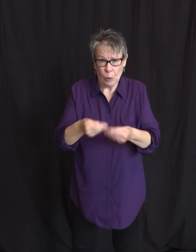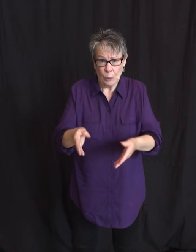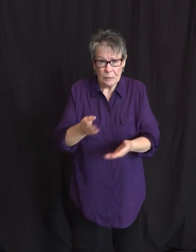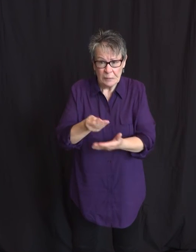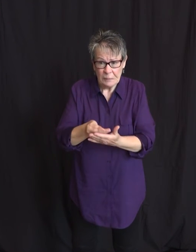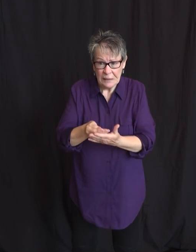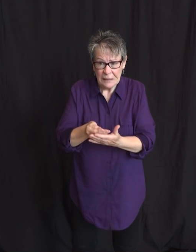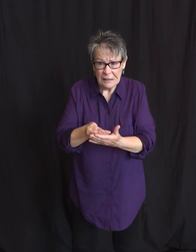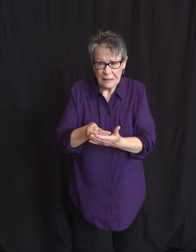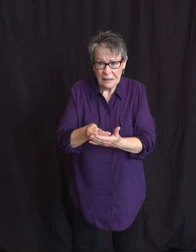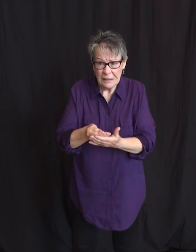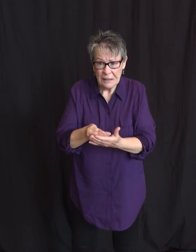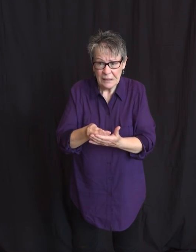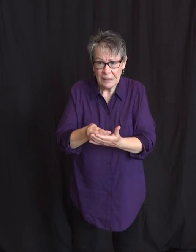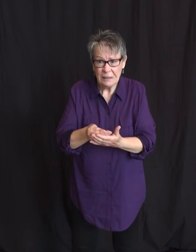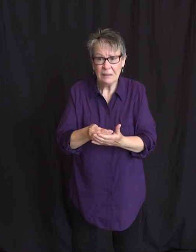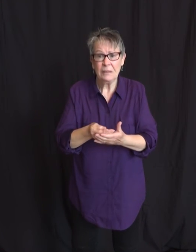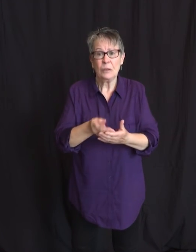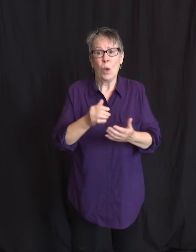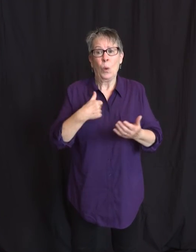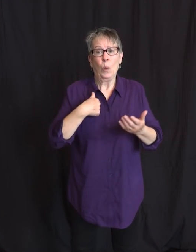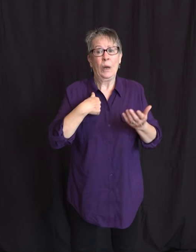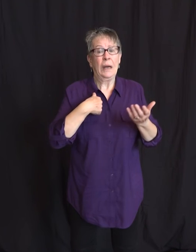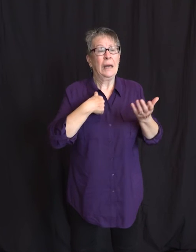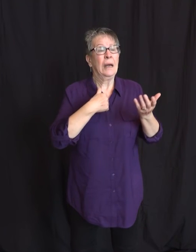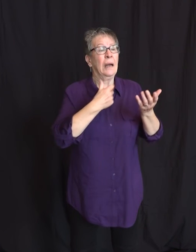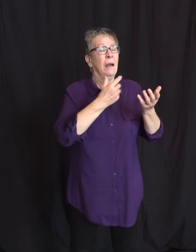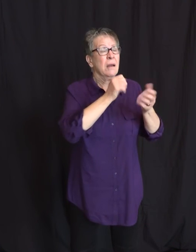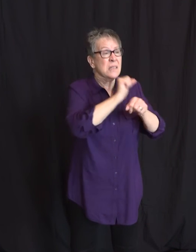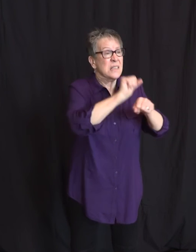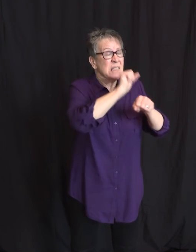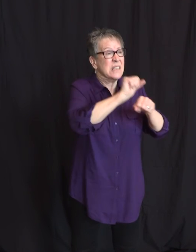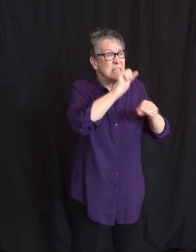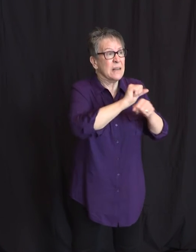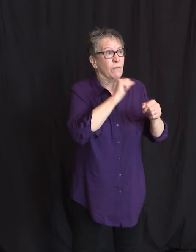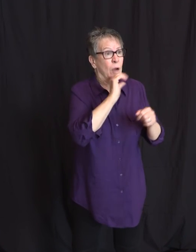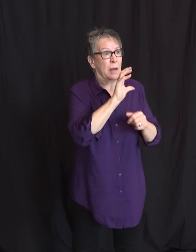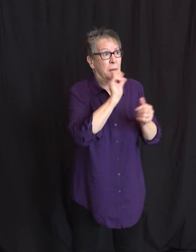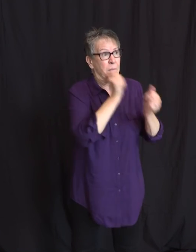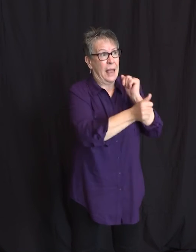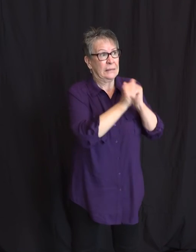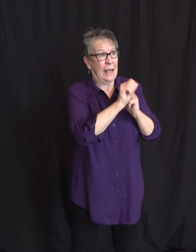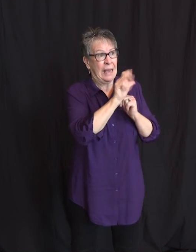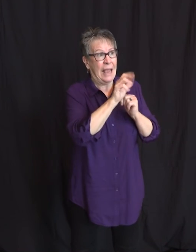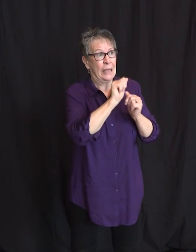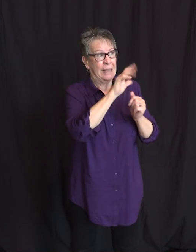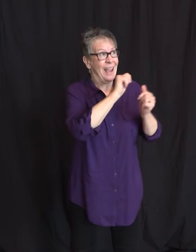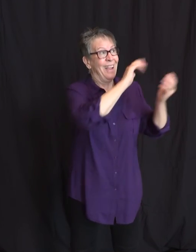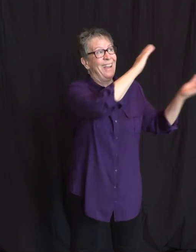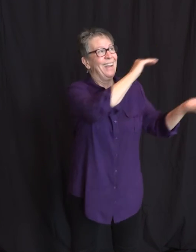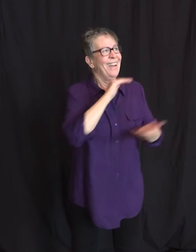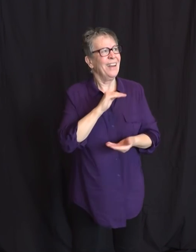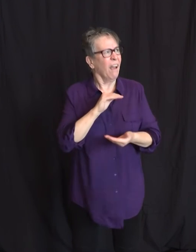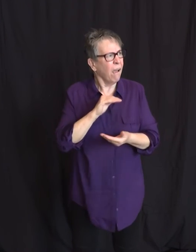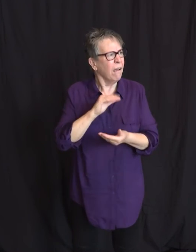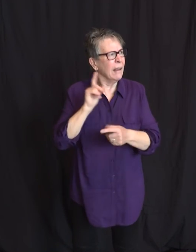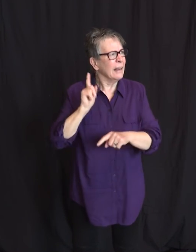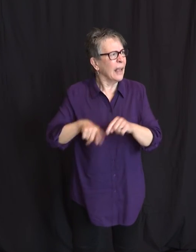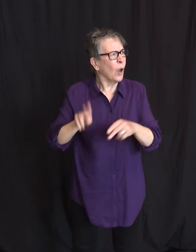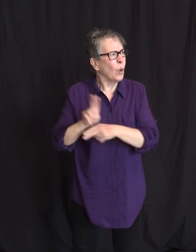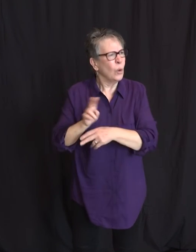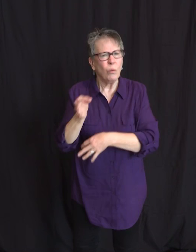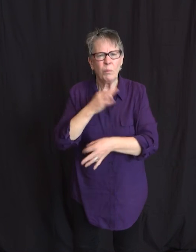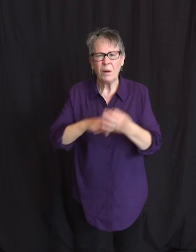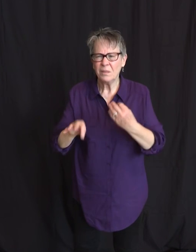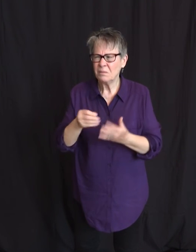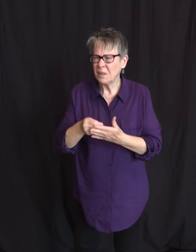just not on the table. And Tom knows this better than anybody. The next big bucket has got to include provisions for that.